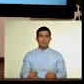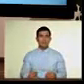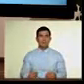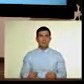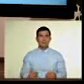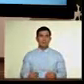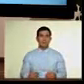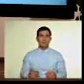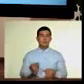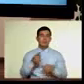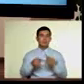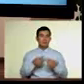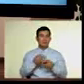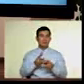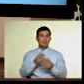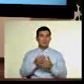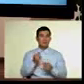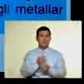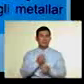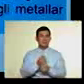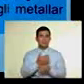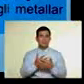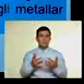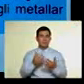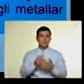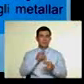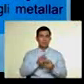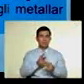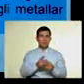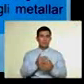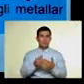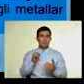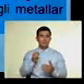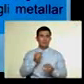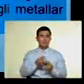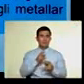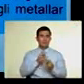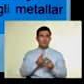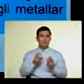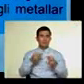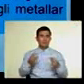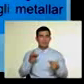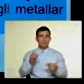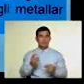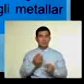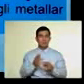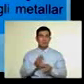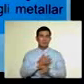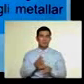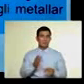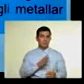Qayta ishlangan rudalardan temir, mis, alyuminiy, qo'rg'oshin, rux ajratib